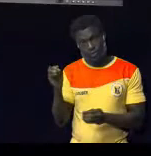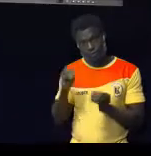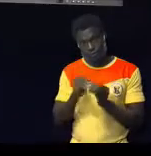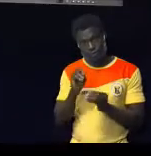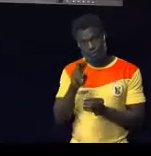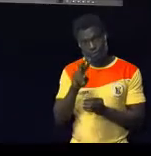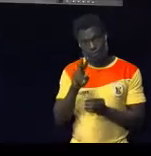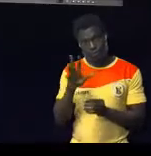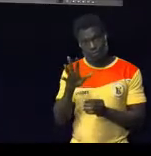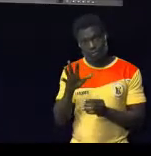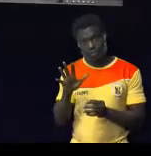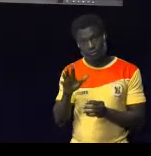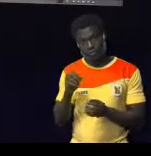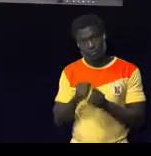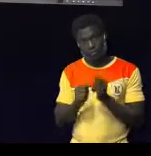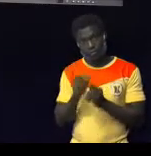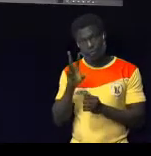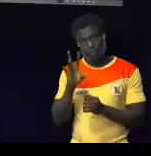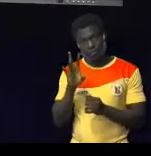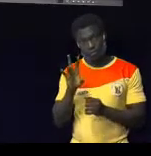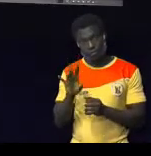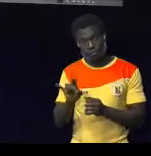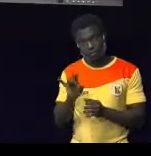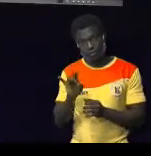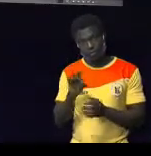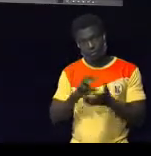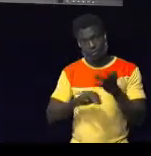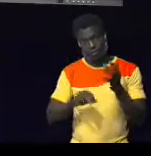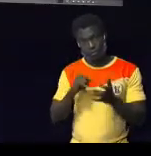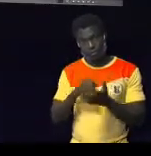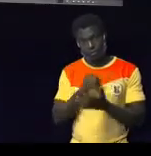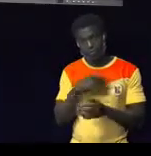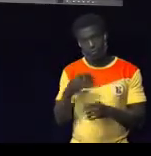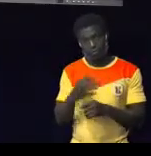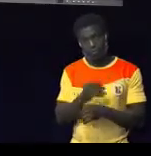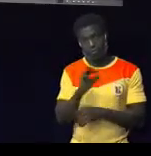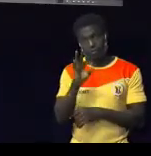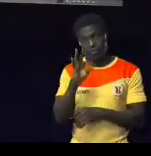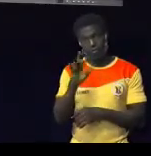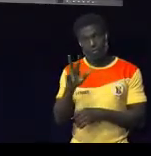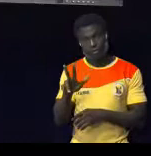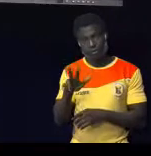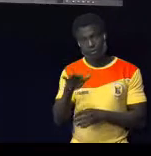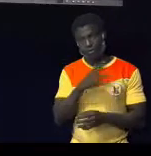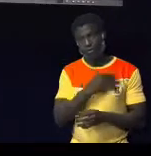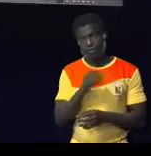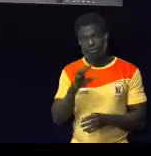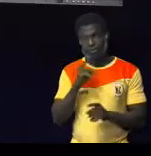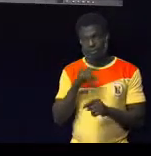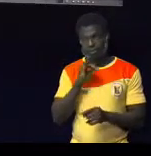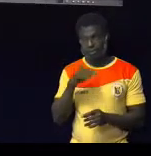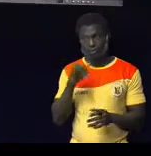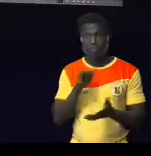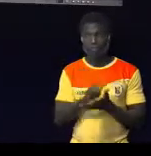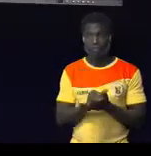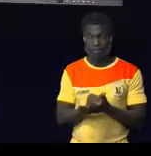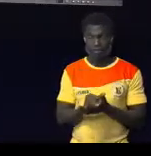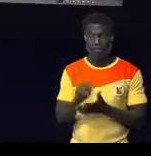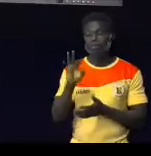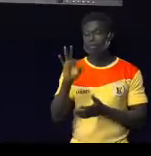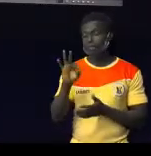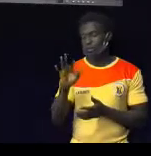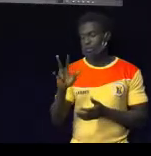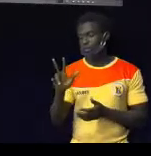which is 7, and subtract it from 100, you get 93. And your final answer will be that 93 And that 10.